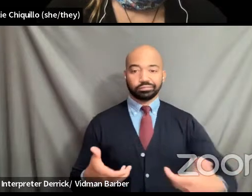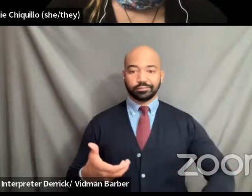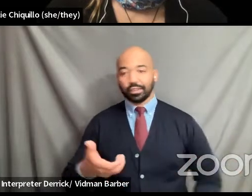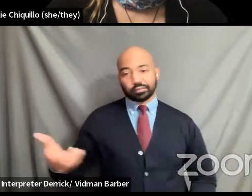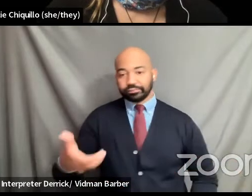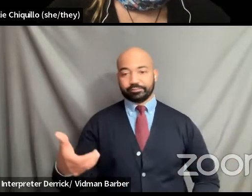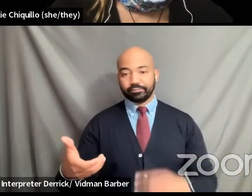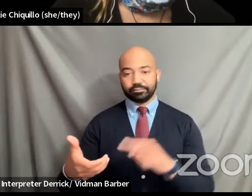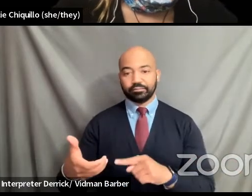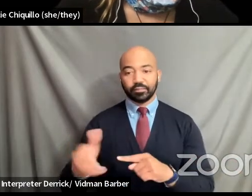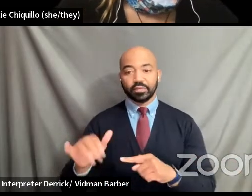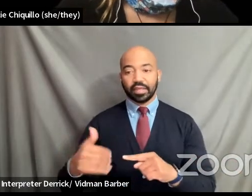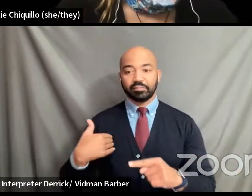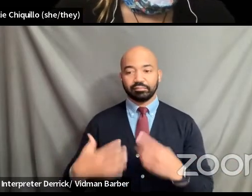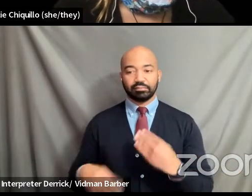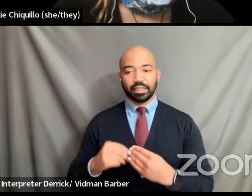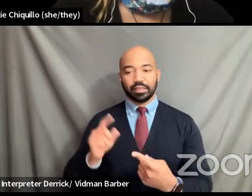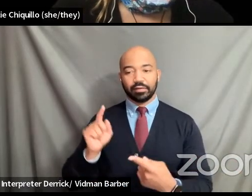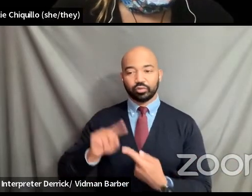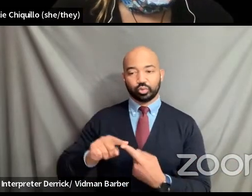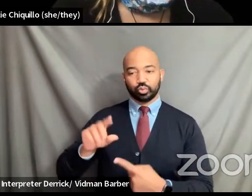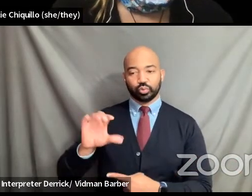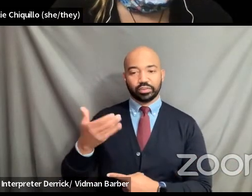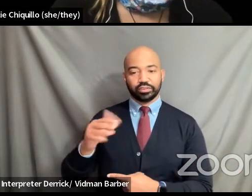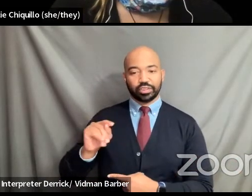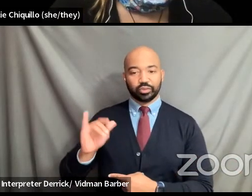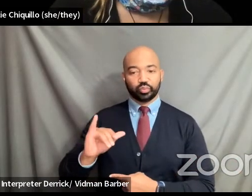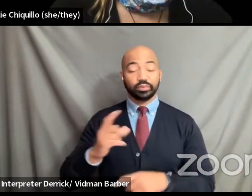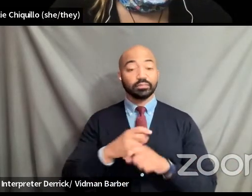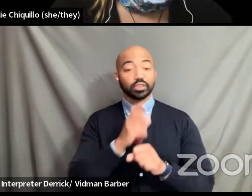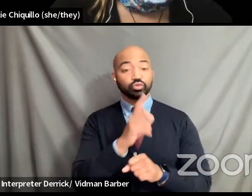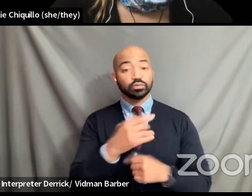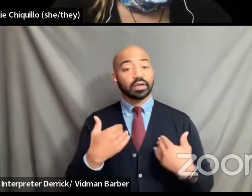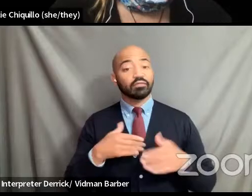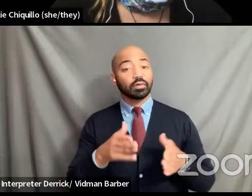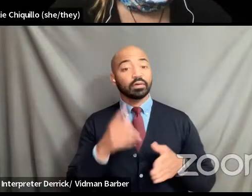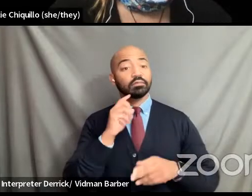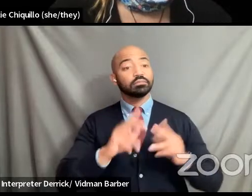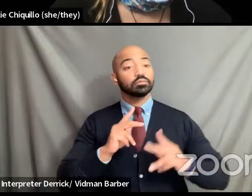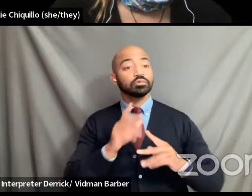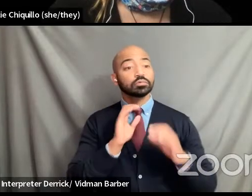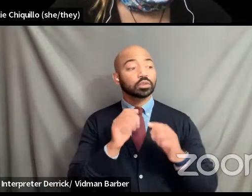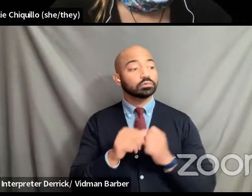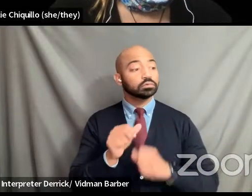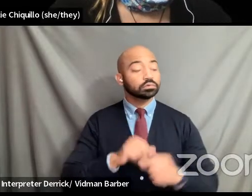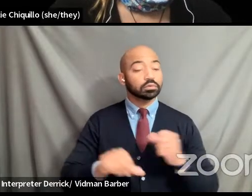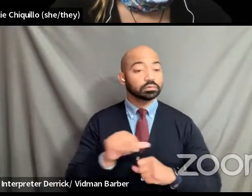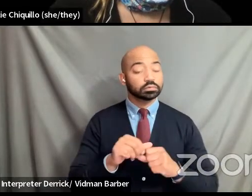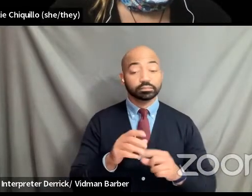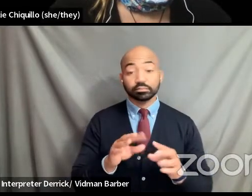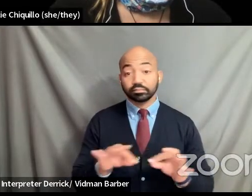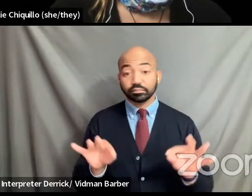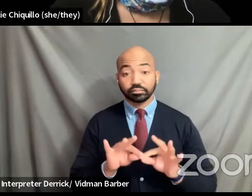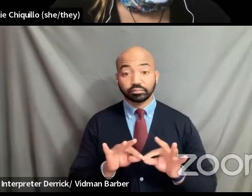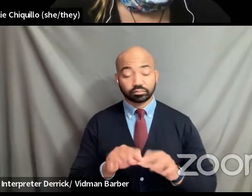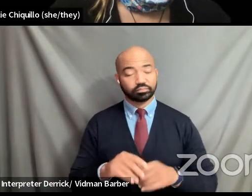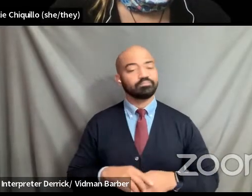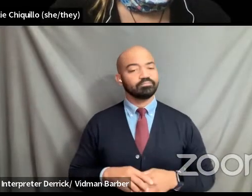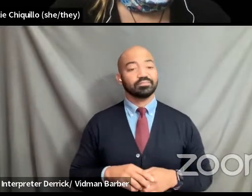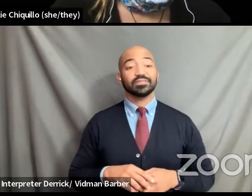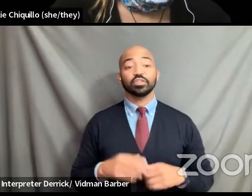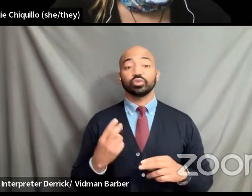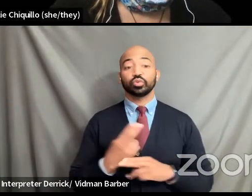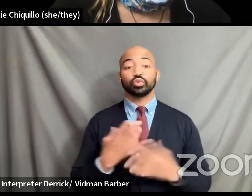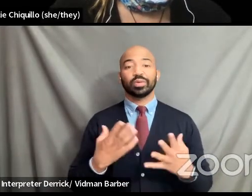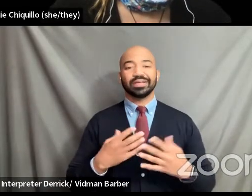for you too. But definitely make sure that you have a way for people to communicate. One thing that I do is I actually use plastic